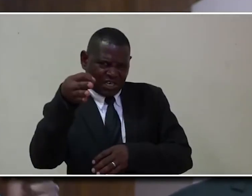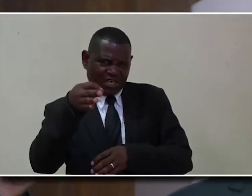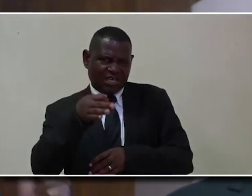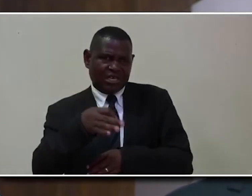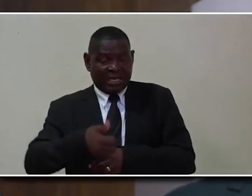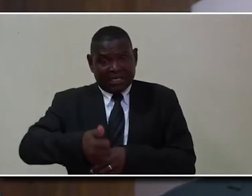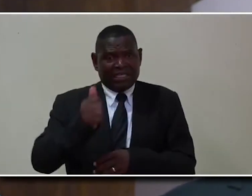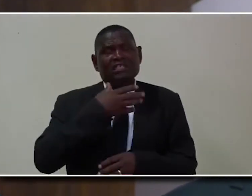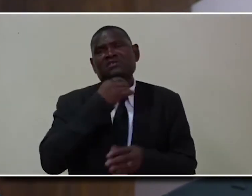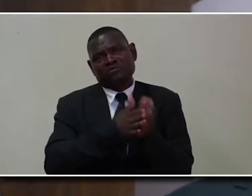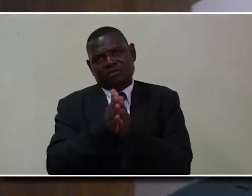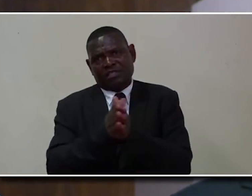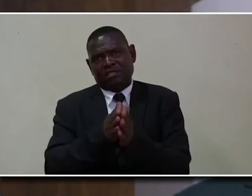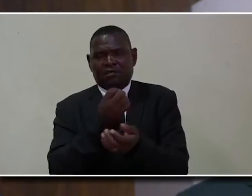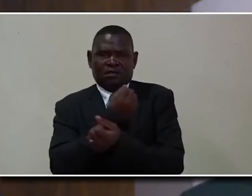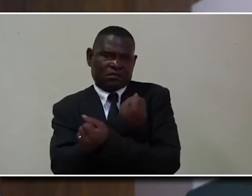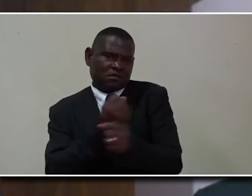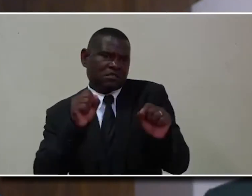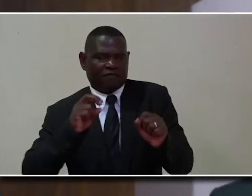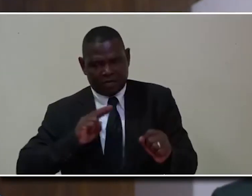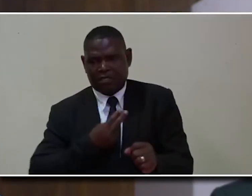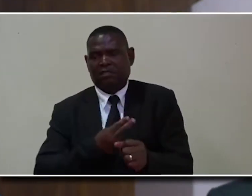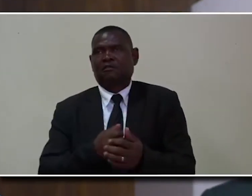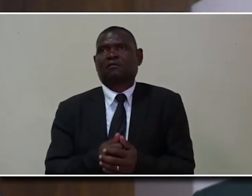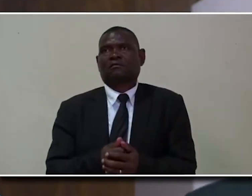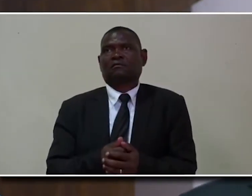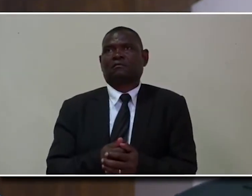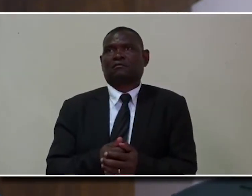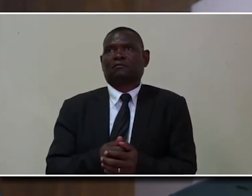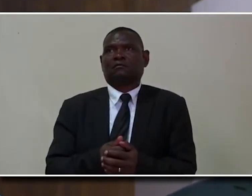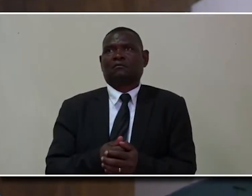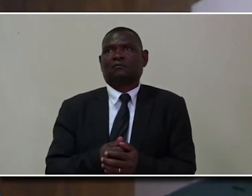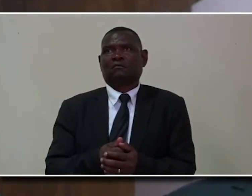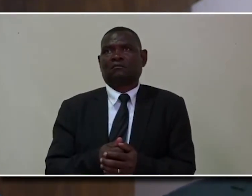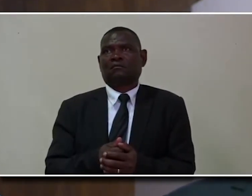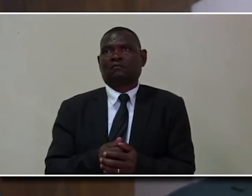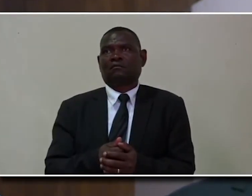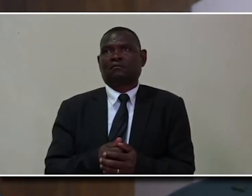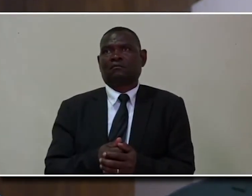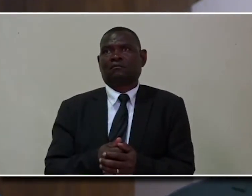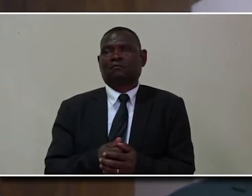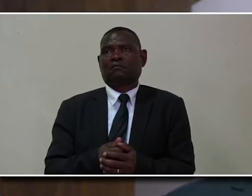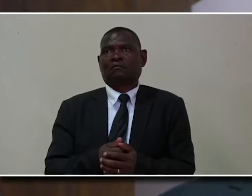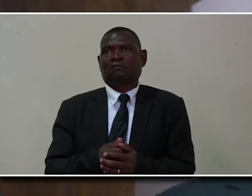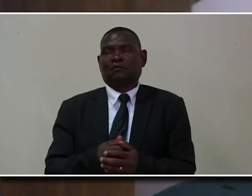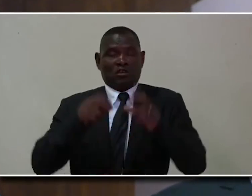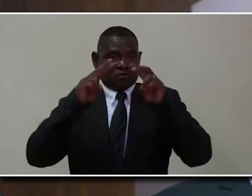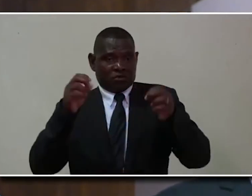desire is to save us. Ndiposo chilakola ko chache ndi kutumikira kwa ife. So he helps us to build our